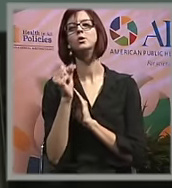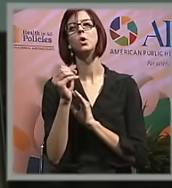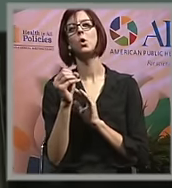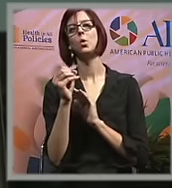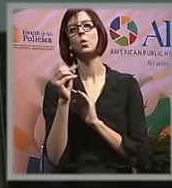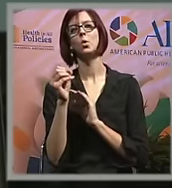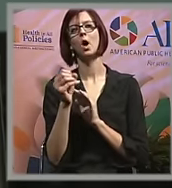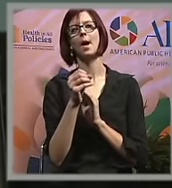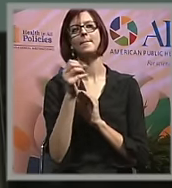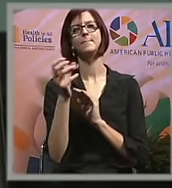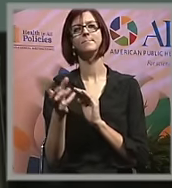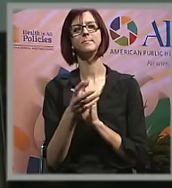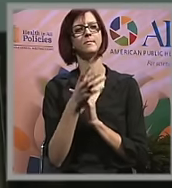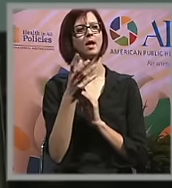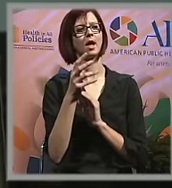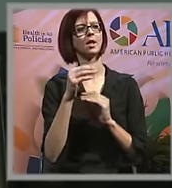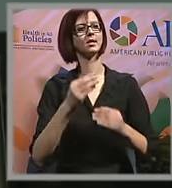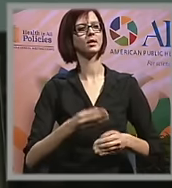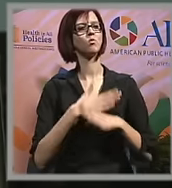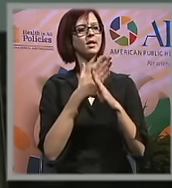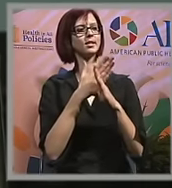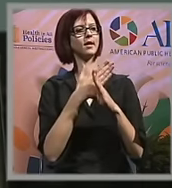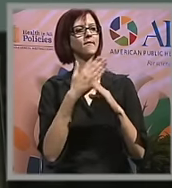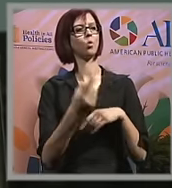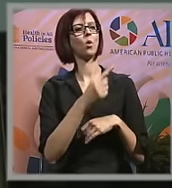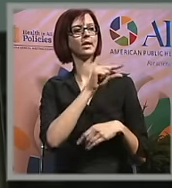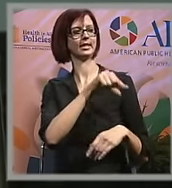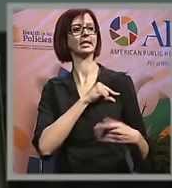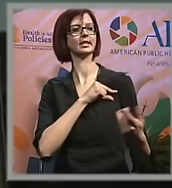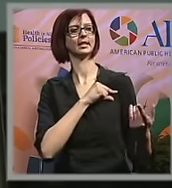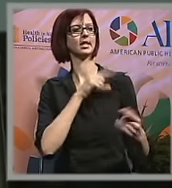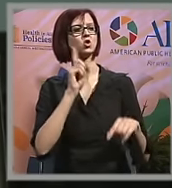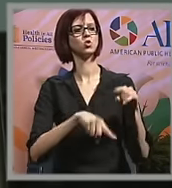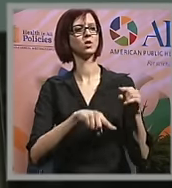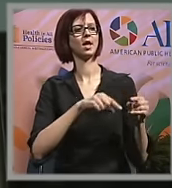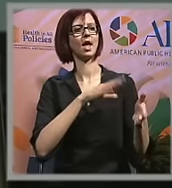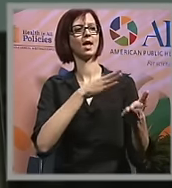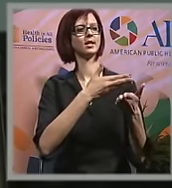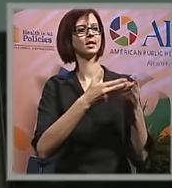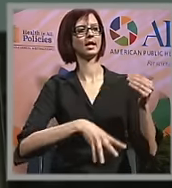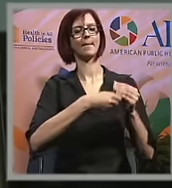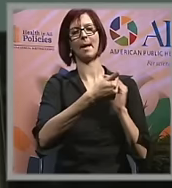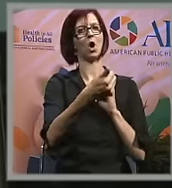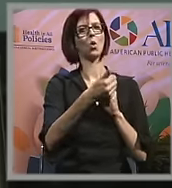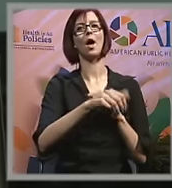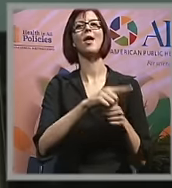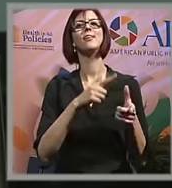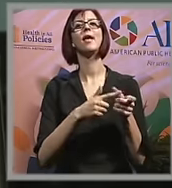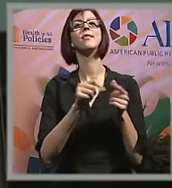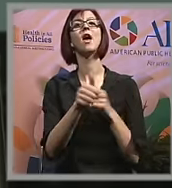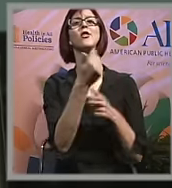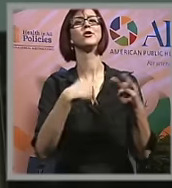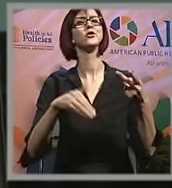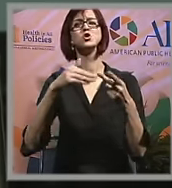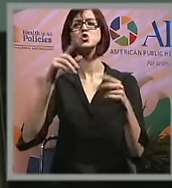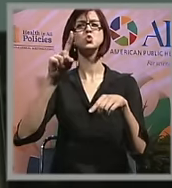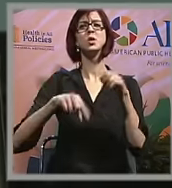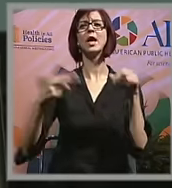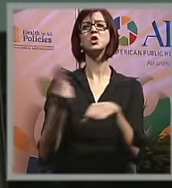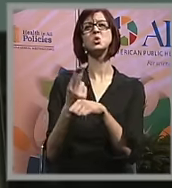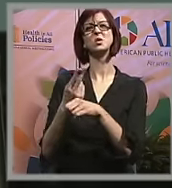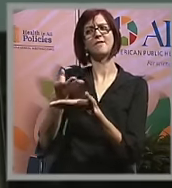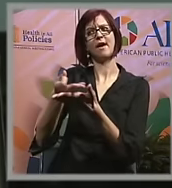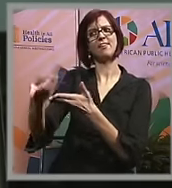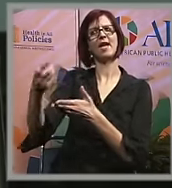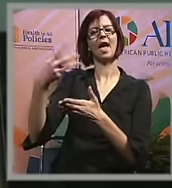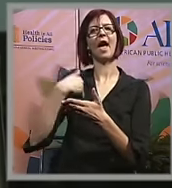out. And secondly, it says that a public housing authority cannot use the fact that somebody has been arrested or has an arrest